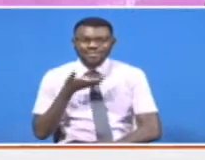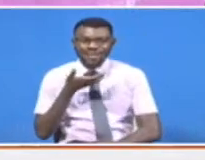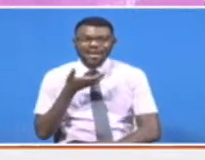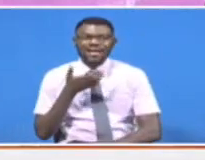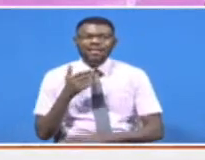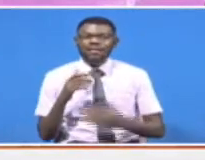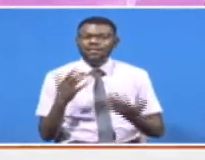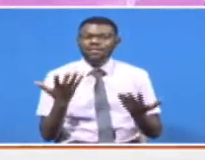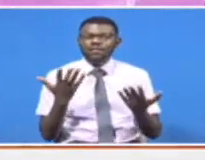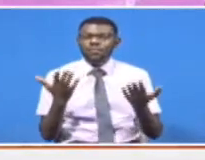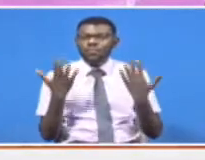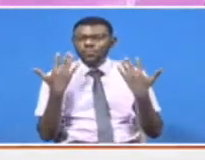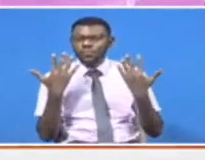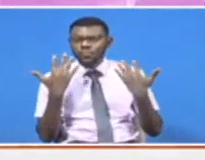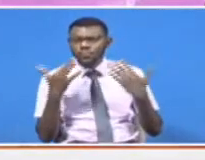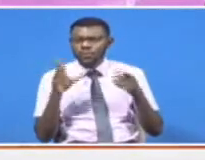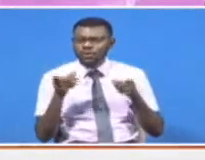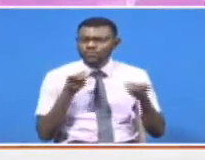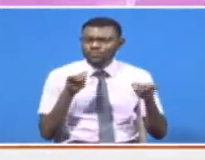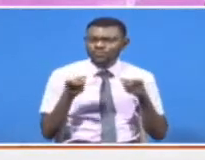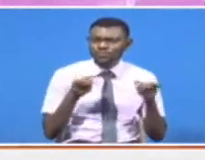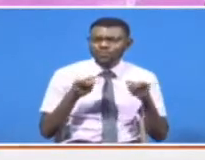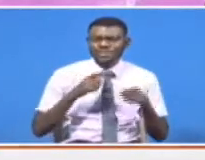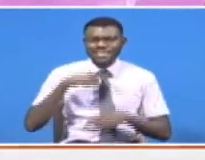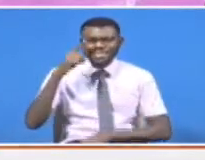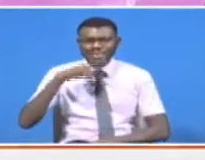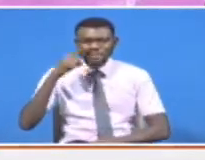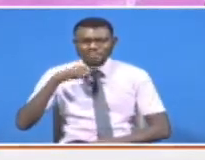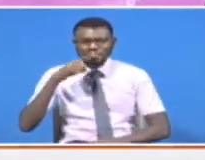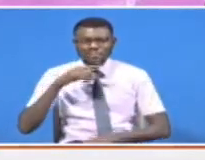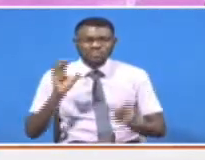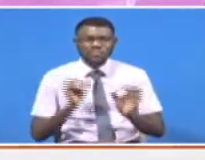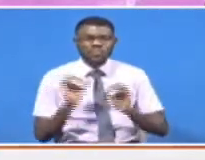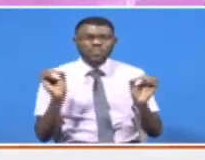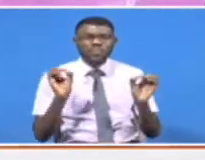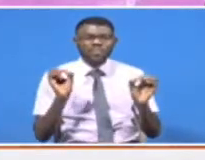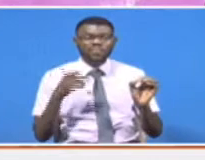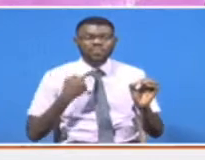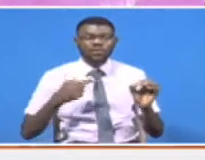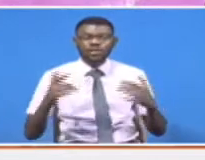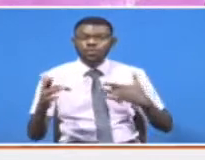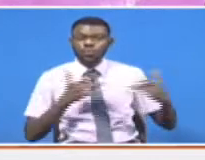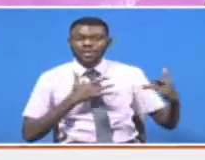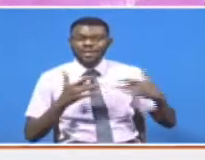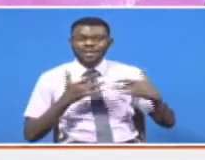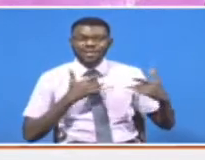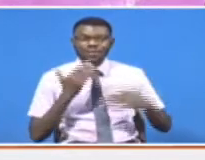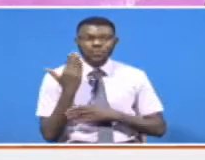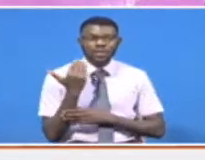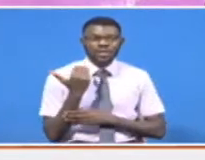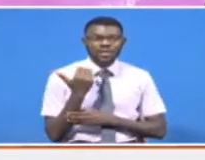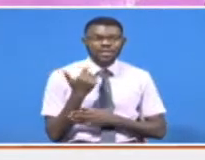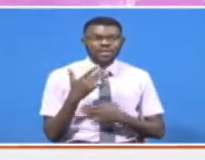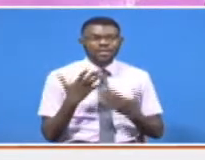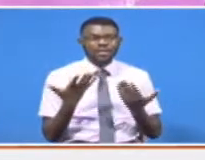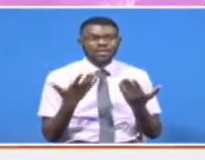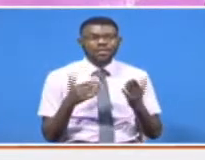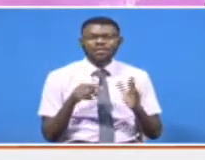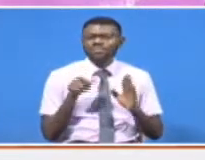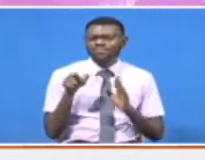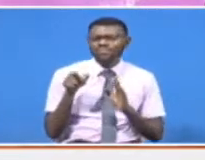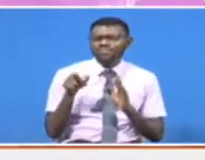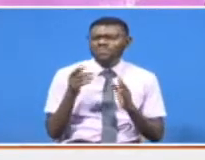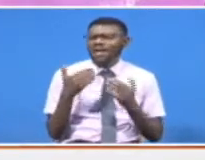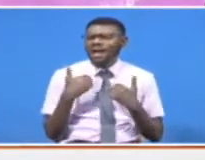air pollution. And when you talk about air pollution, there are many air pollutants, but we are concerned about one, which is called particulate matter. So